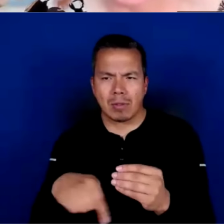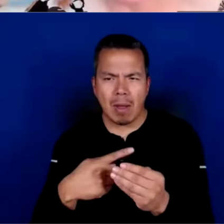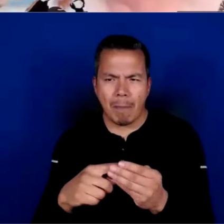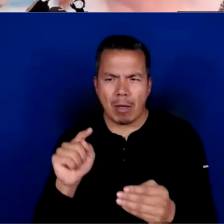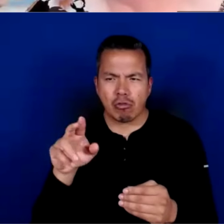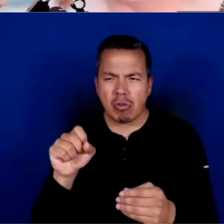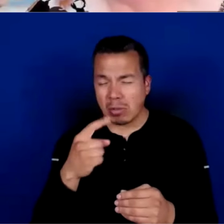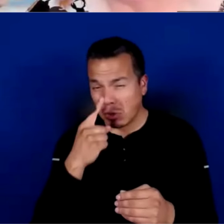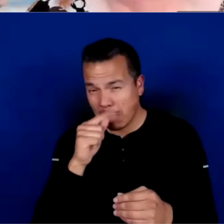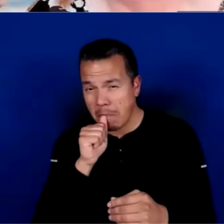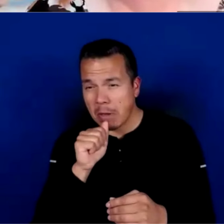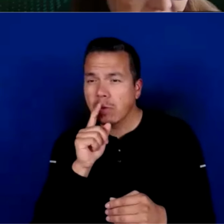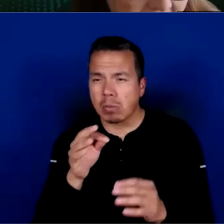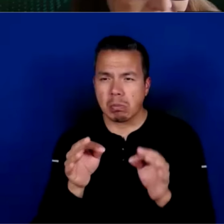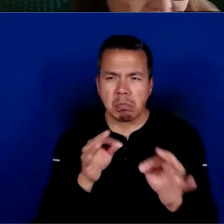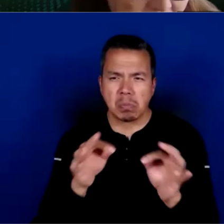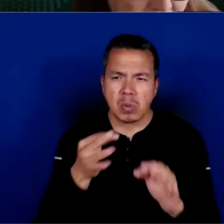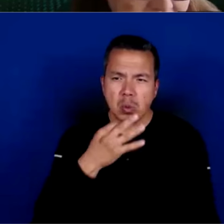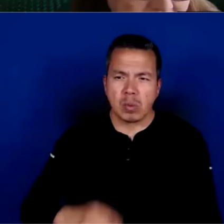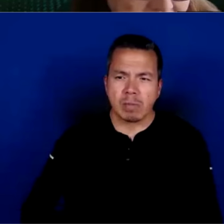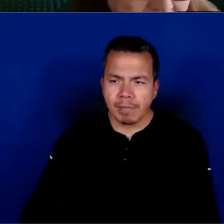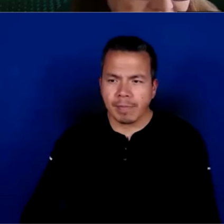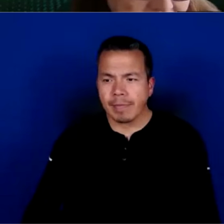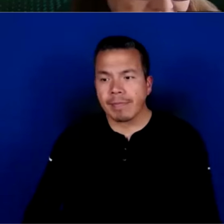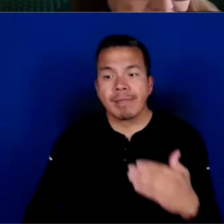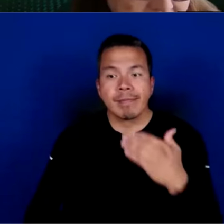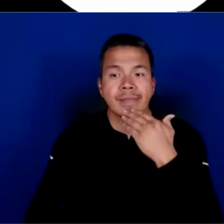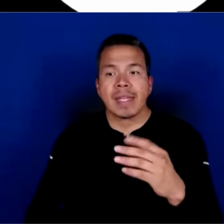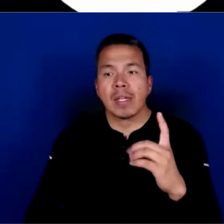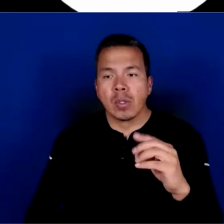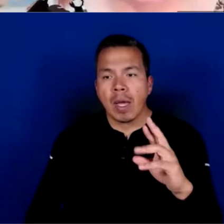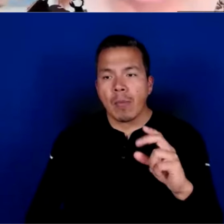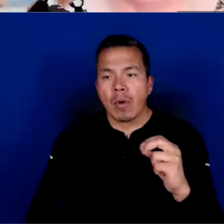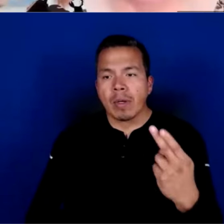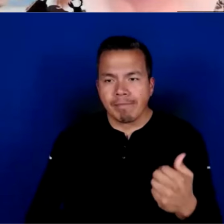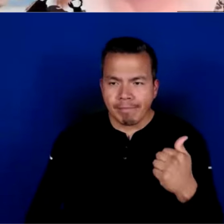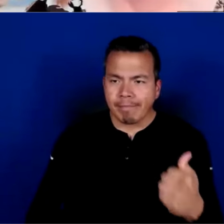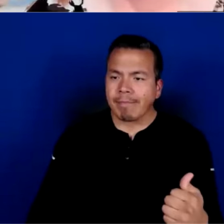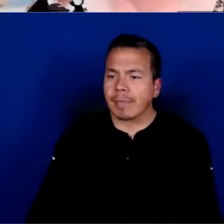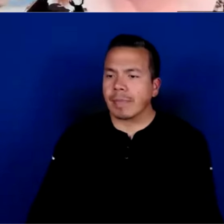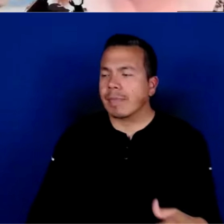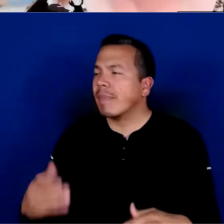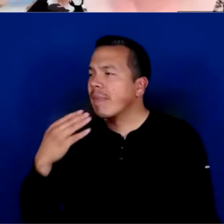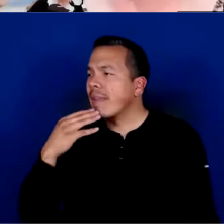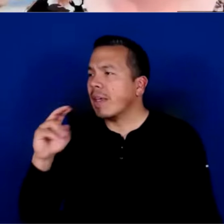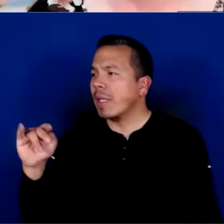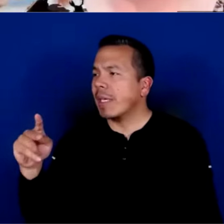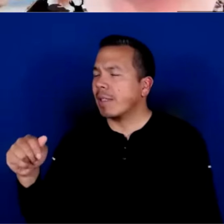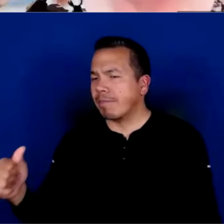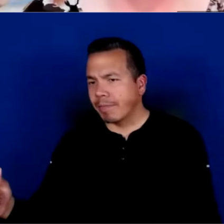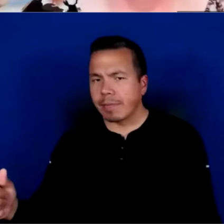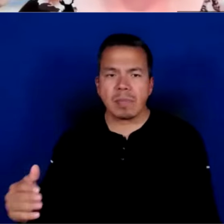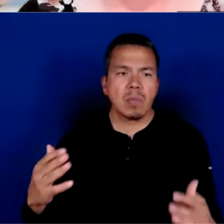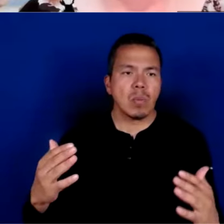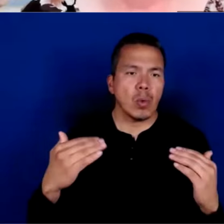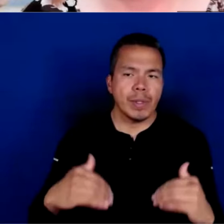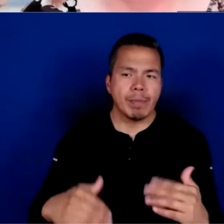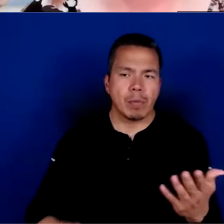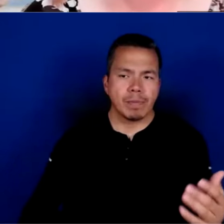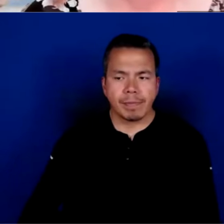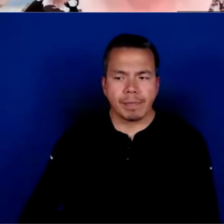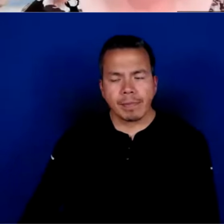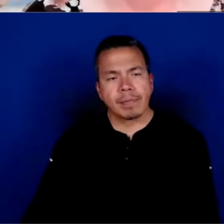in just a few minutes. All right, thanks, Deborah. Thank you, Nikki. I really appreciate it. All right, let's keep going.